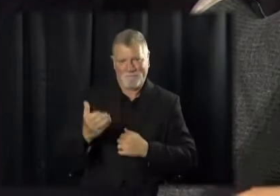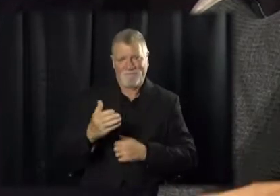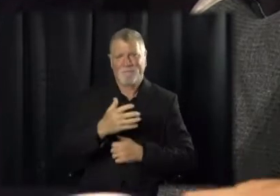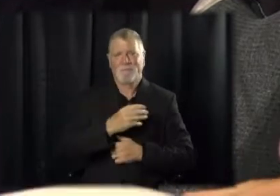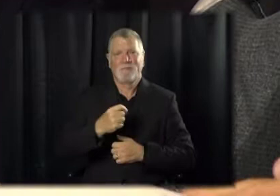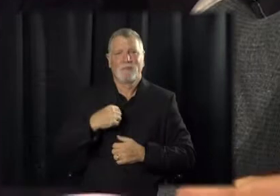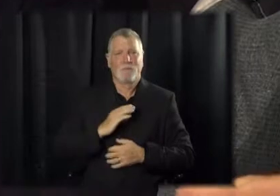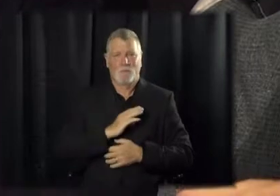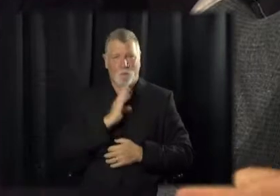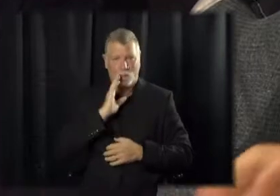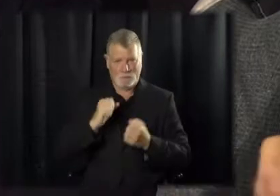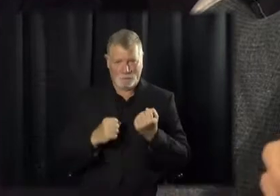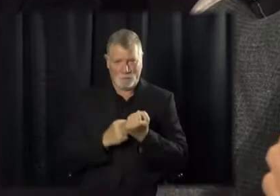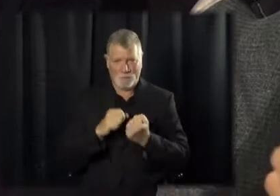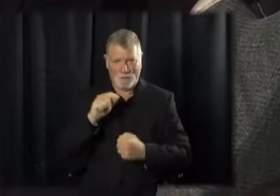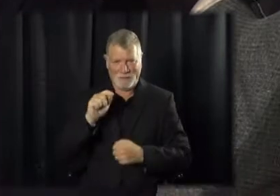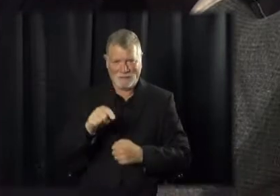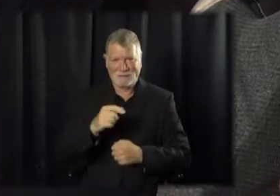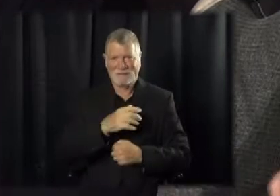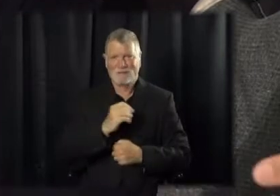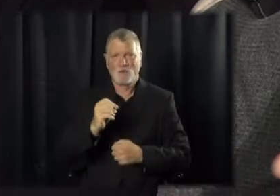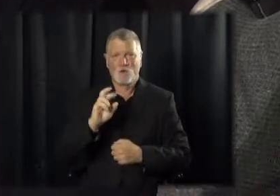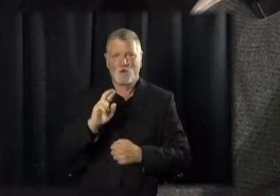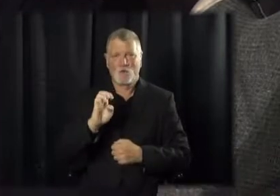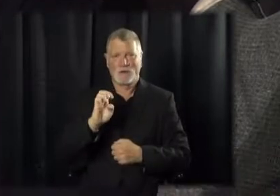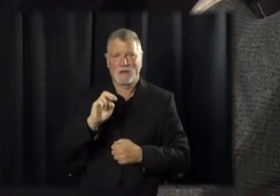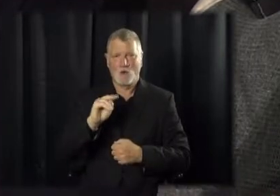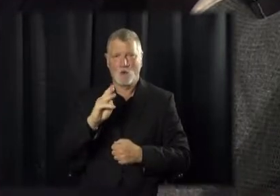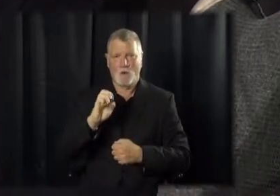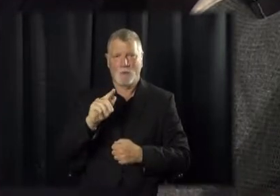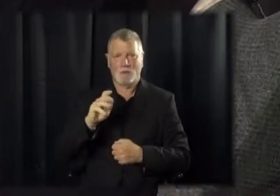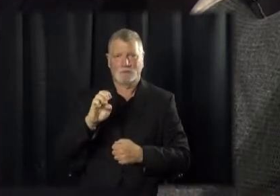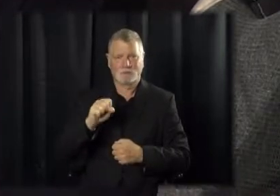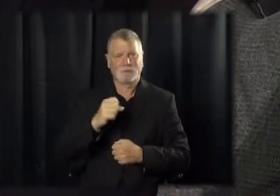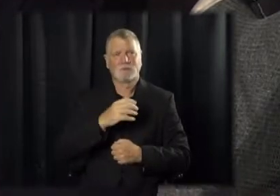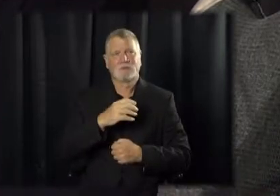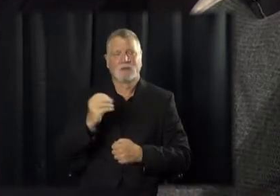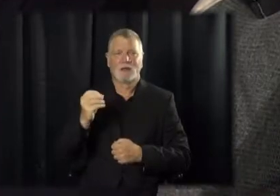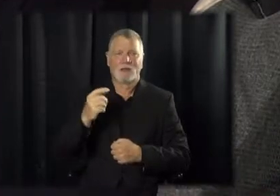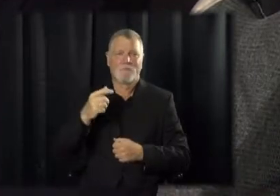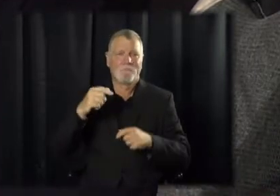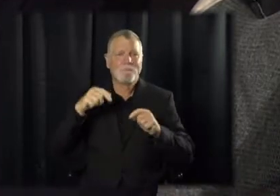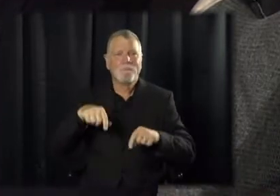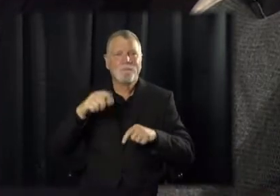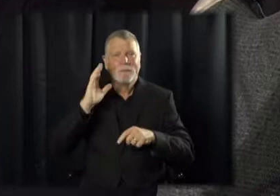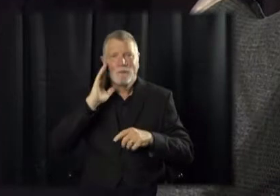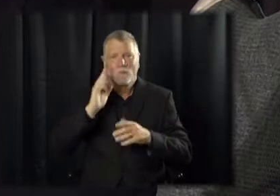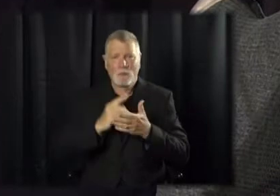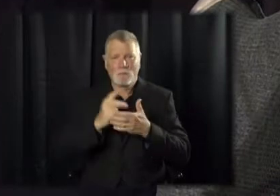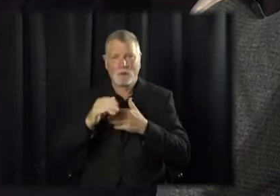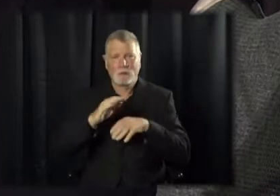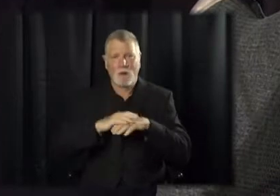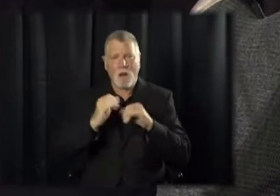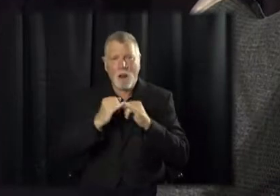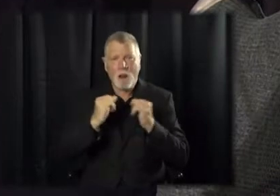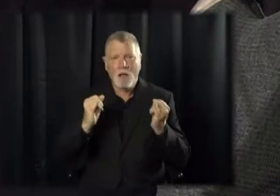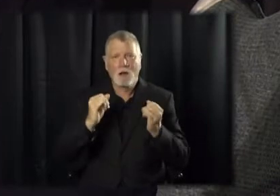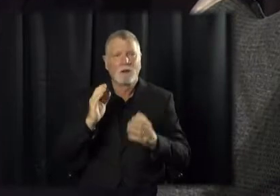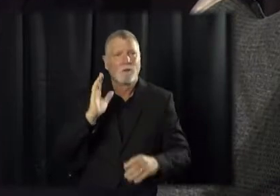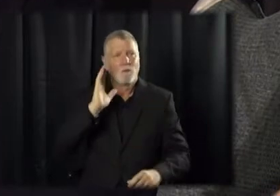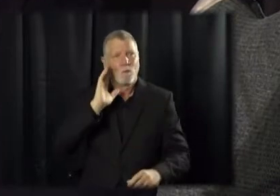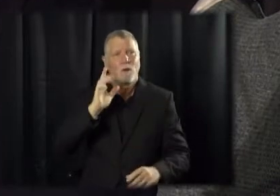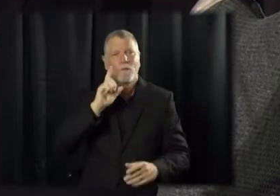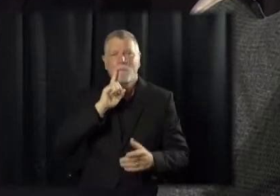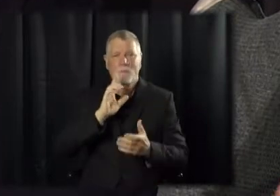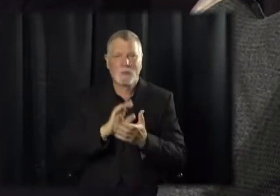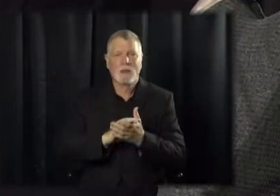board should support renewables, and getting this project back online, I